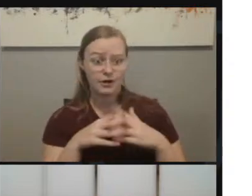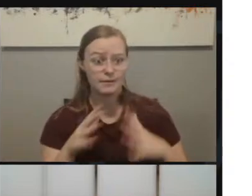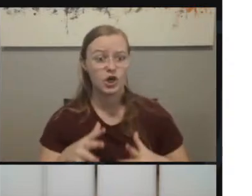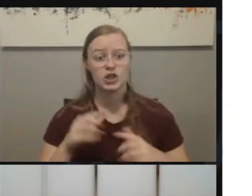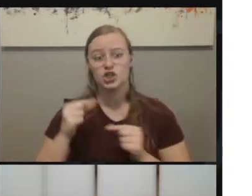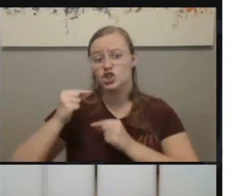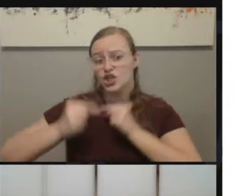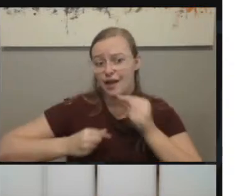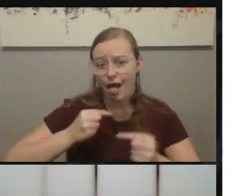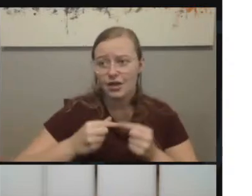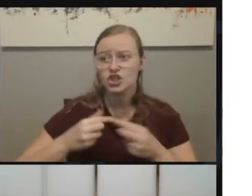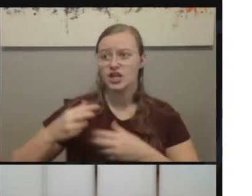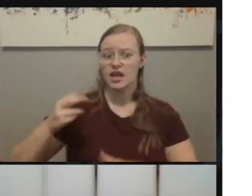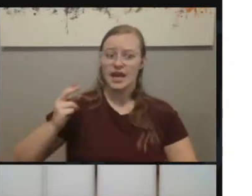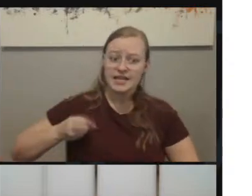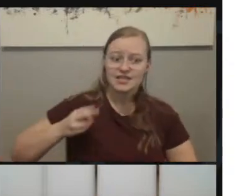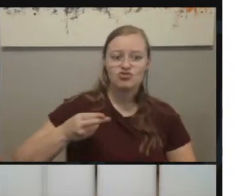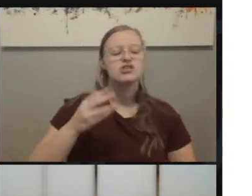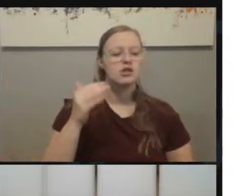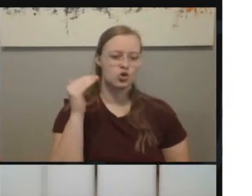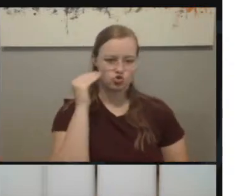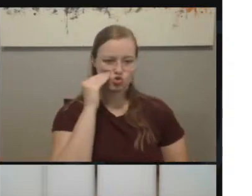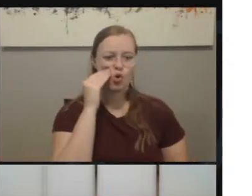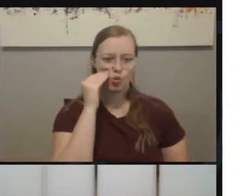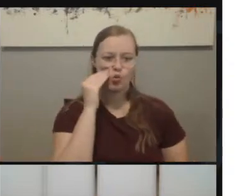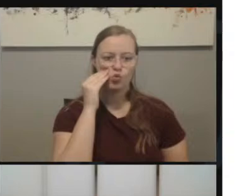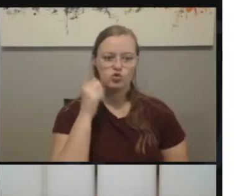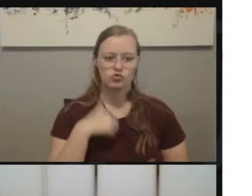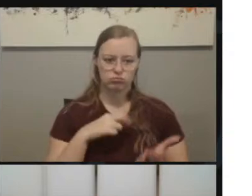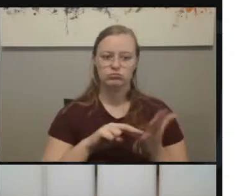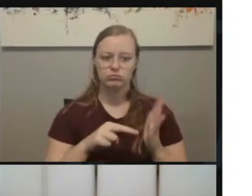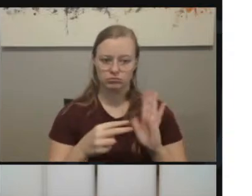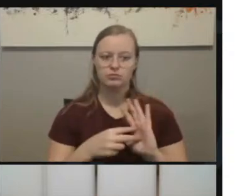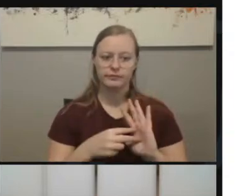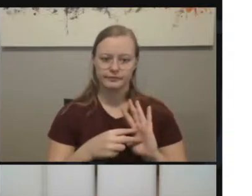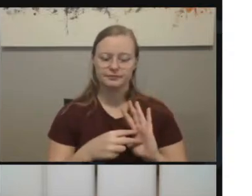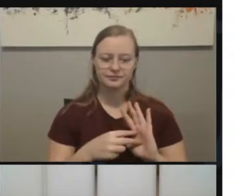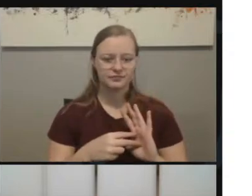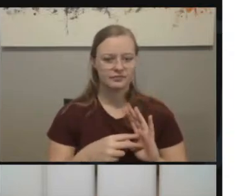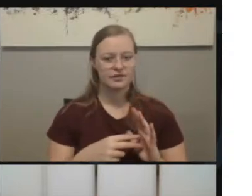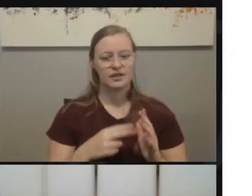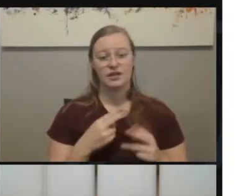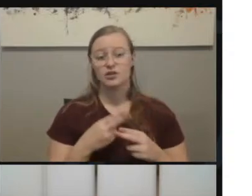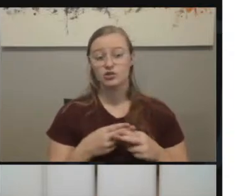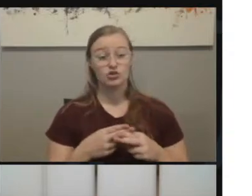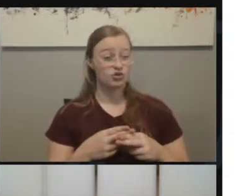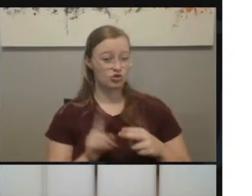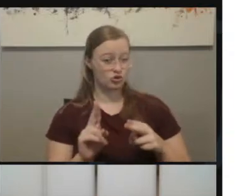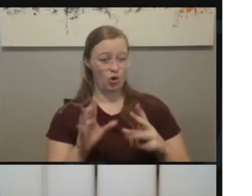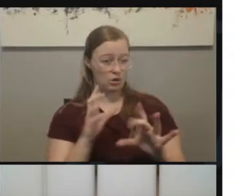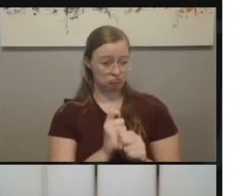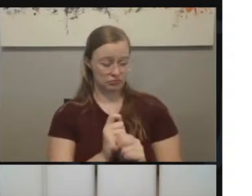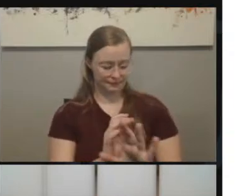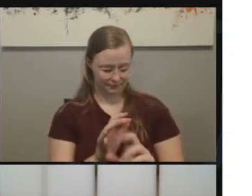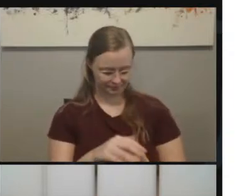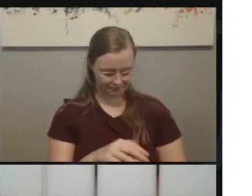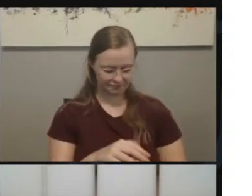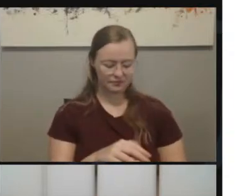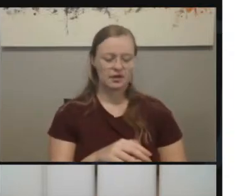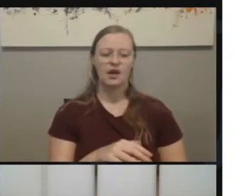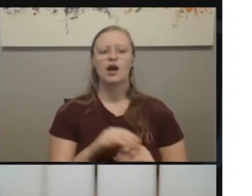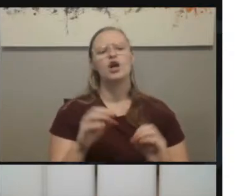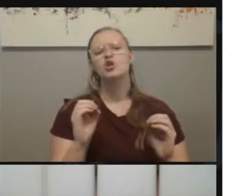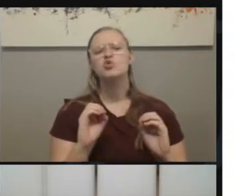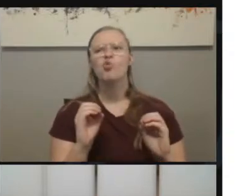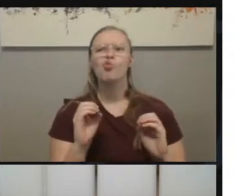and history will know exactly what it is I'm talking about. The short of it is that there is no